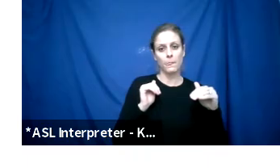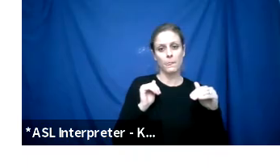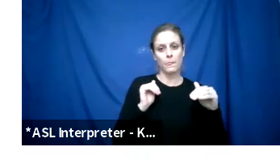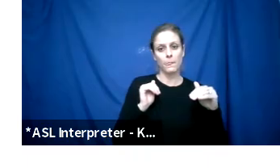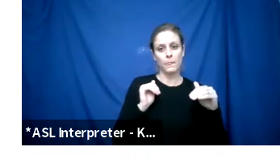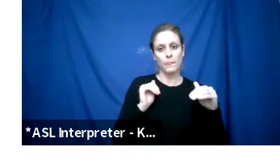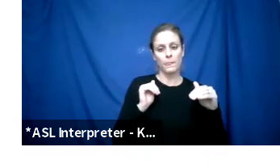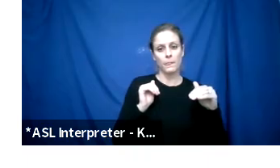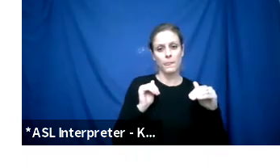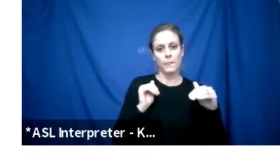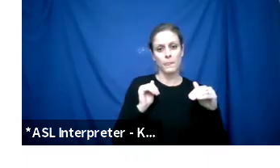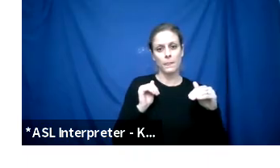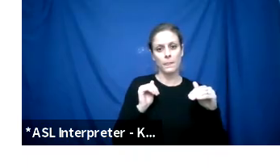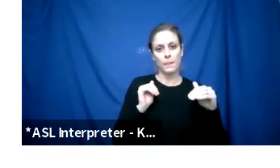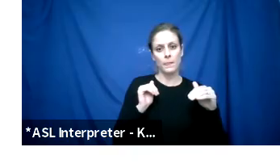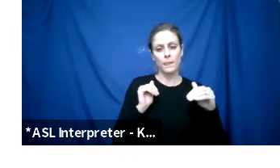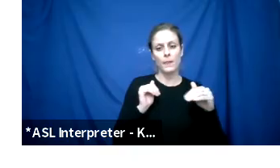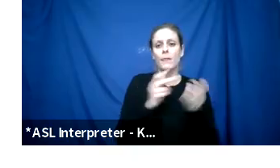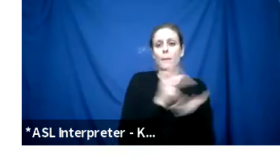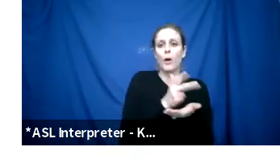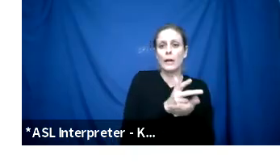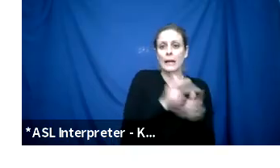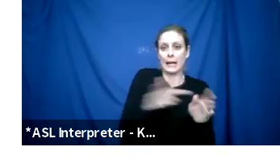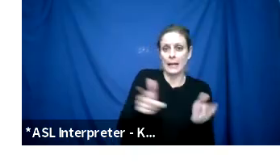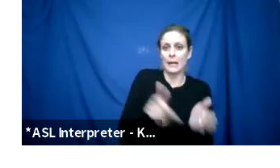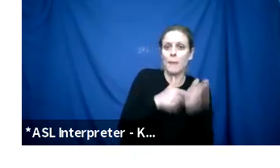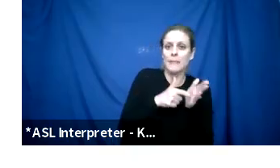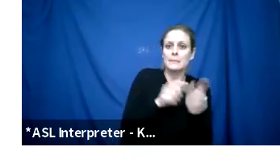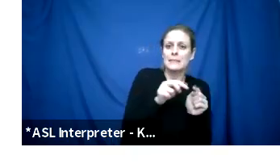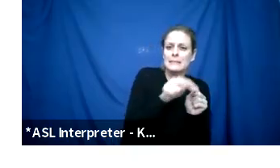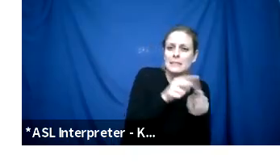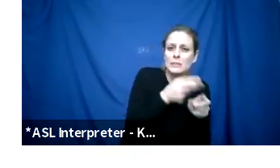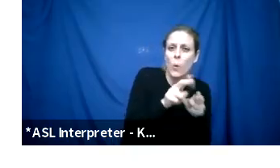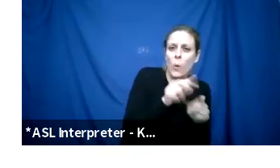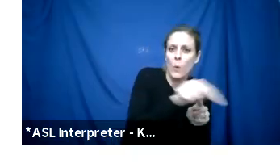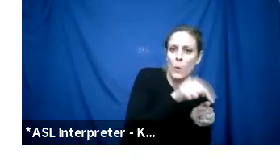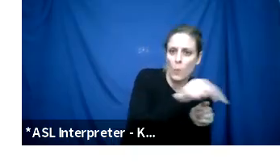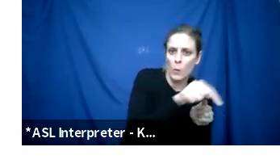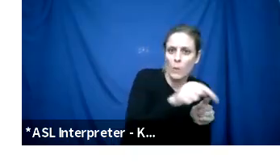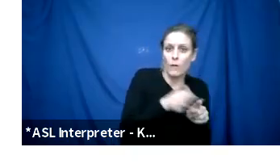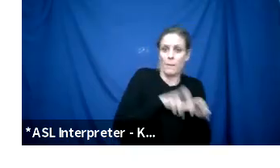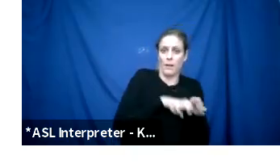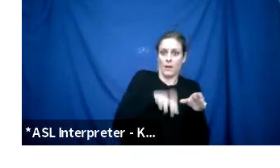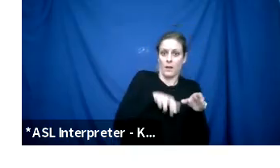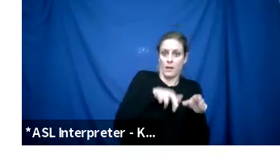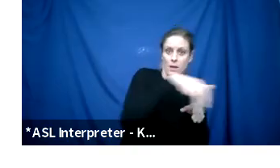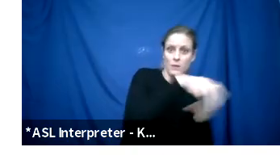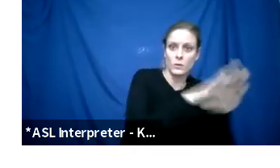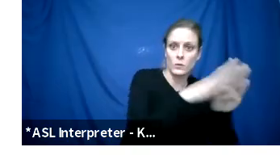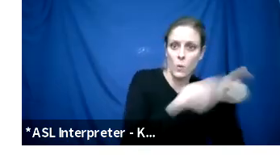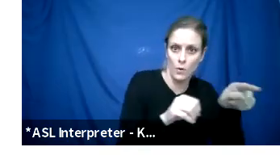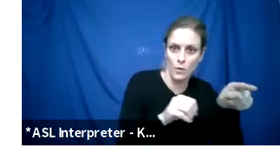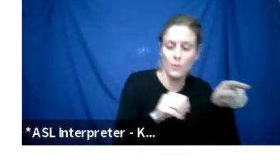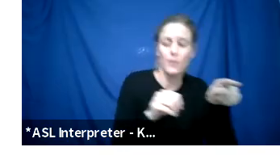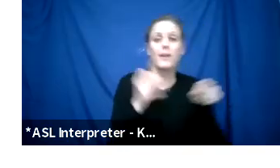accessible pedestrian entrance to that parking facility. Okay. Now, parking spaces are